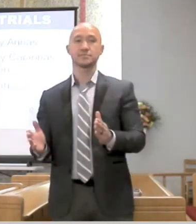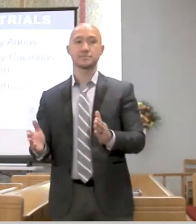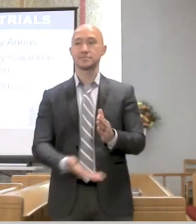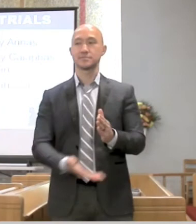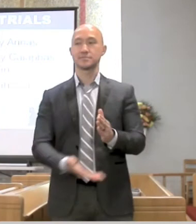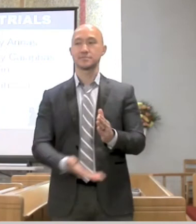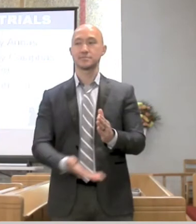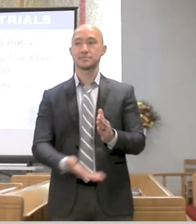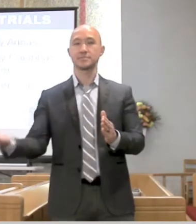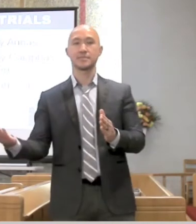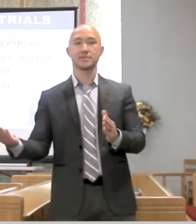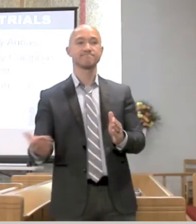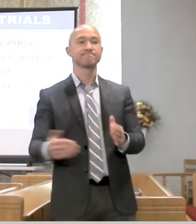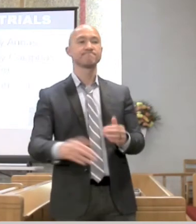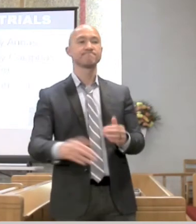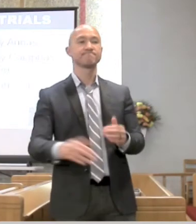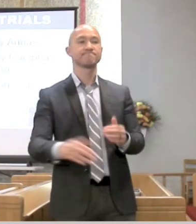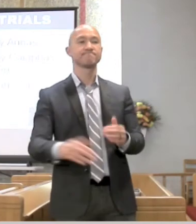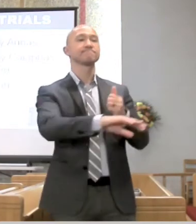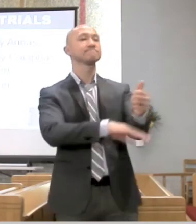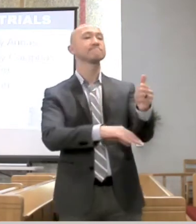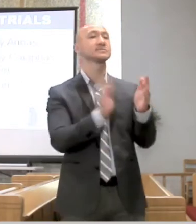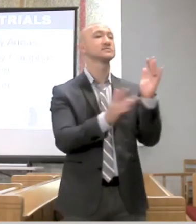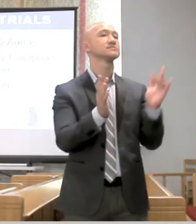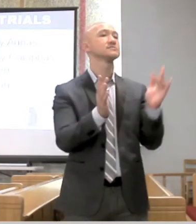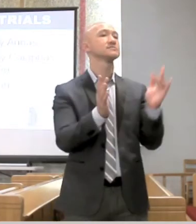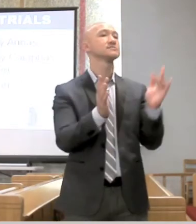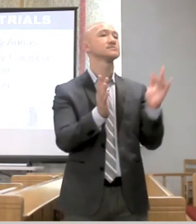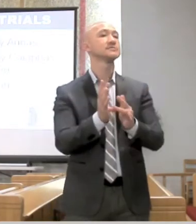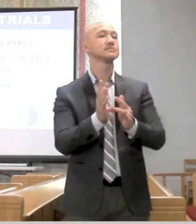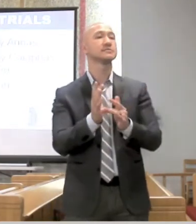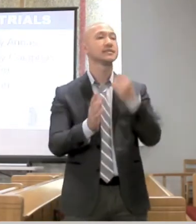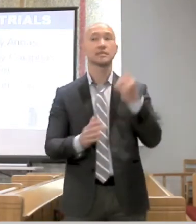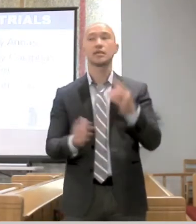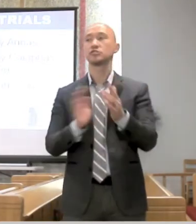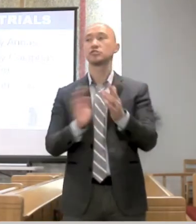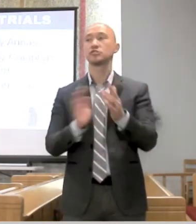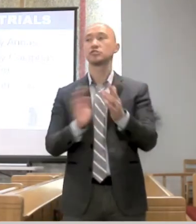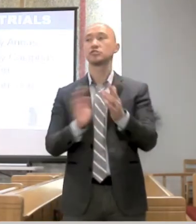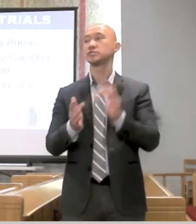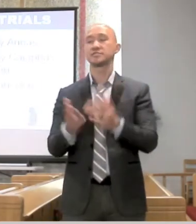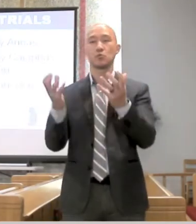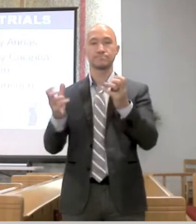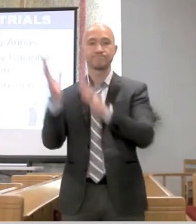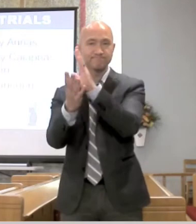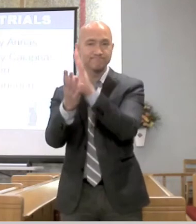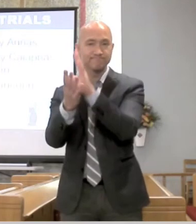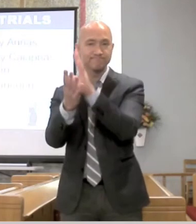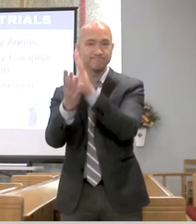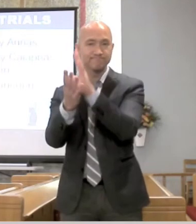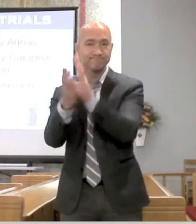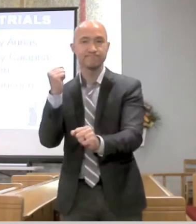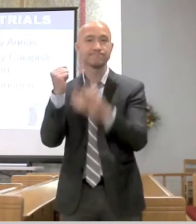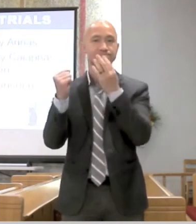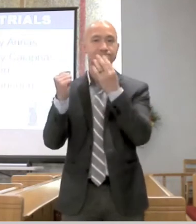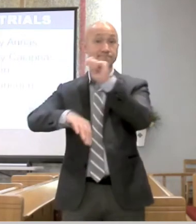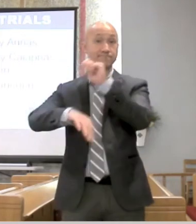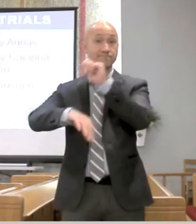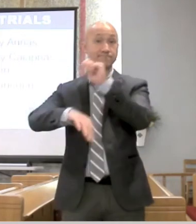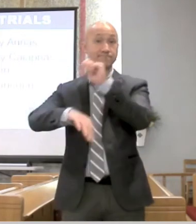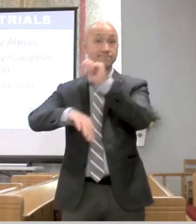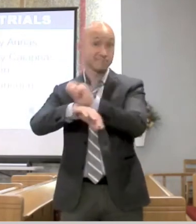who was present there accused Jesus of wanting to tear down the temple. So that was considered to be a traitor, to tear down